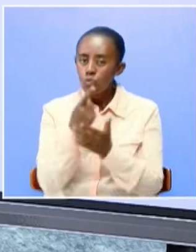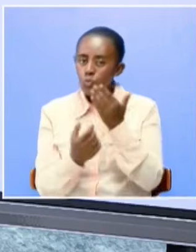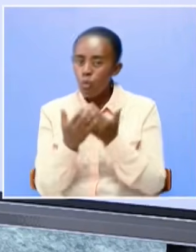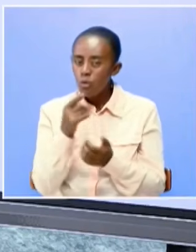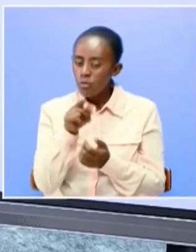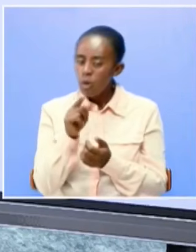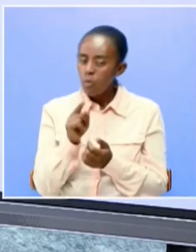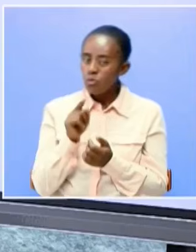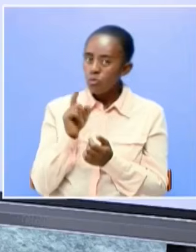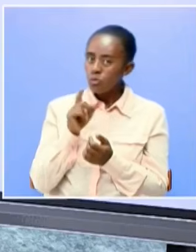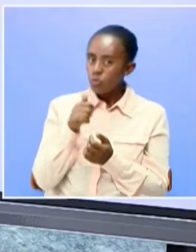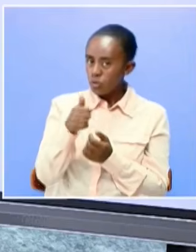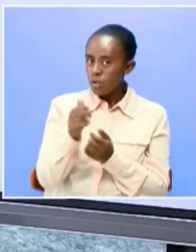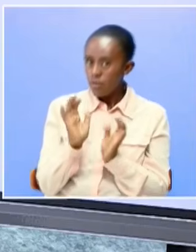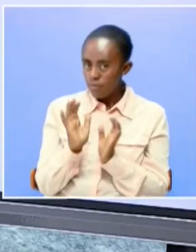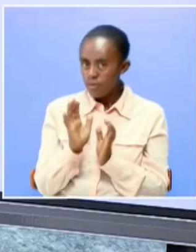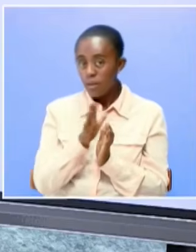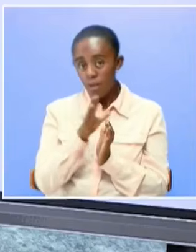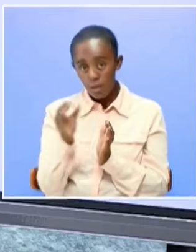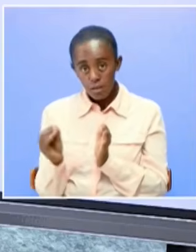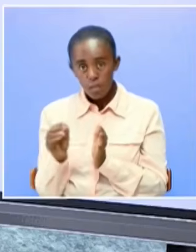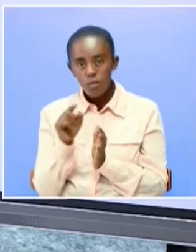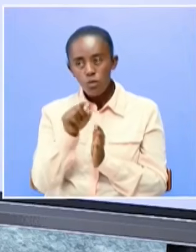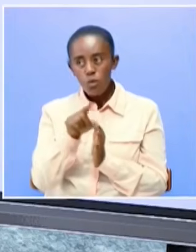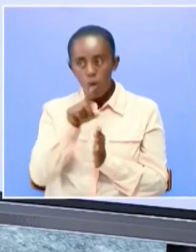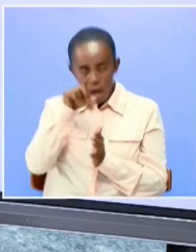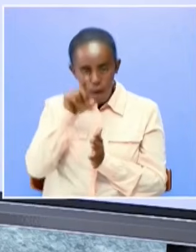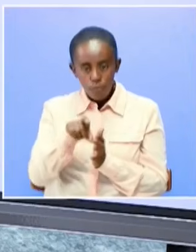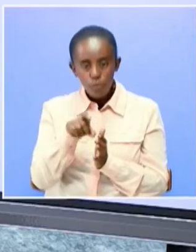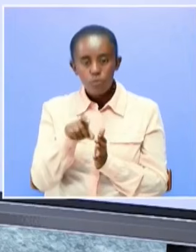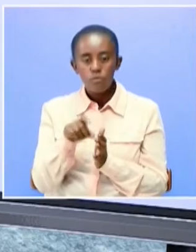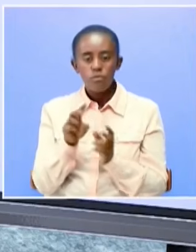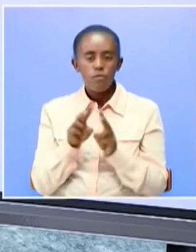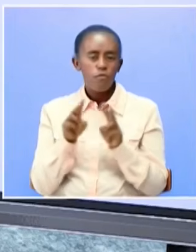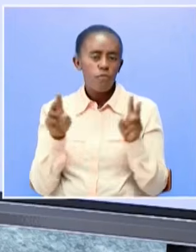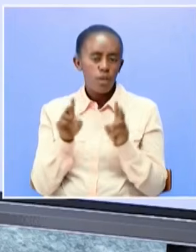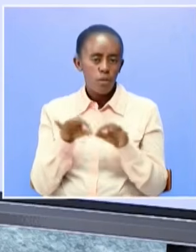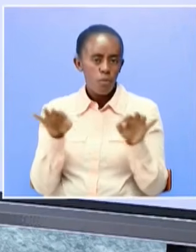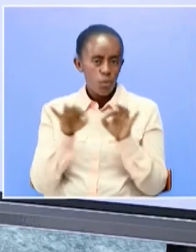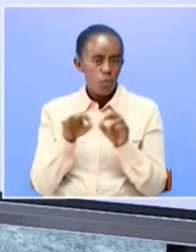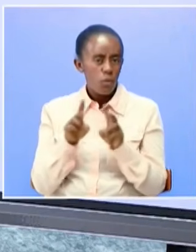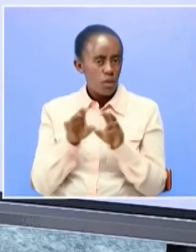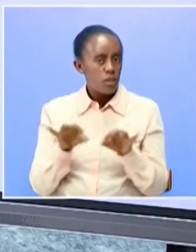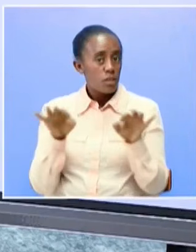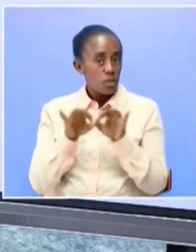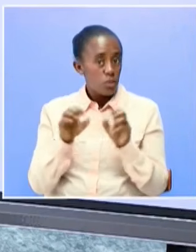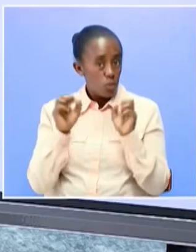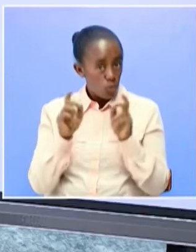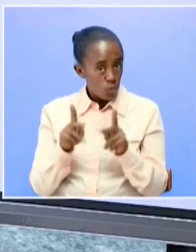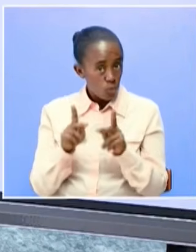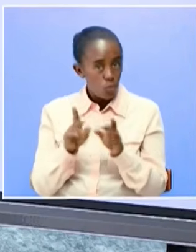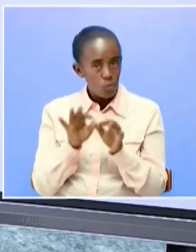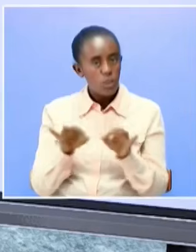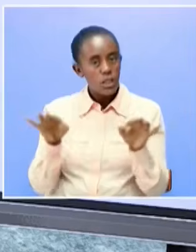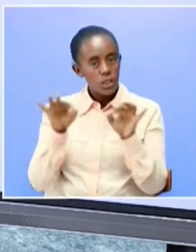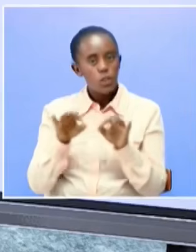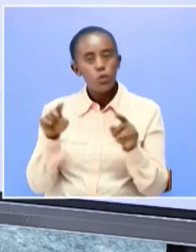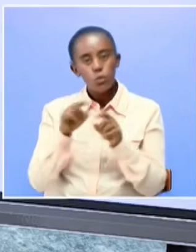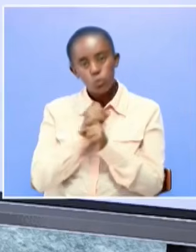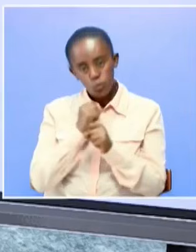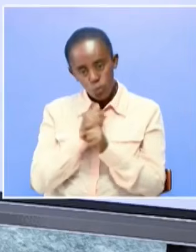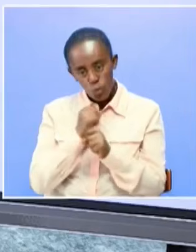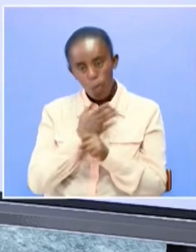yourself. And you have to do it. It is very important, a necessity, okay? It's necessary to do